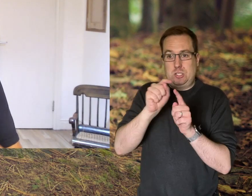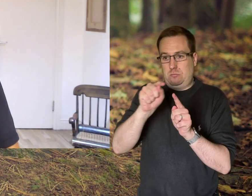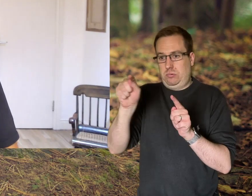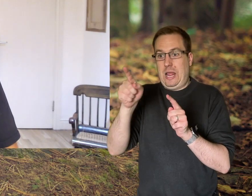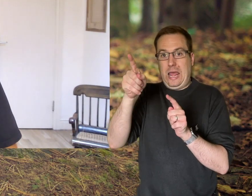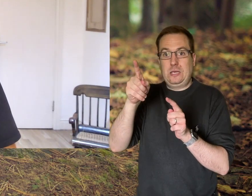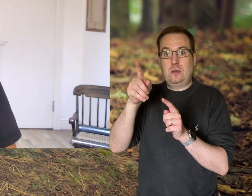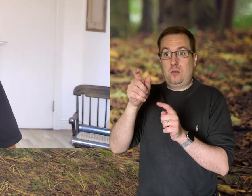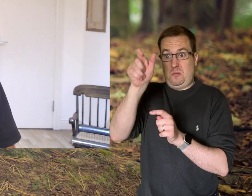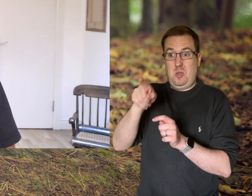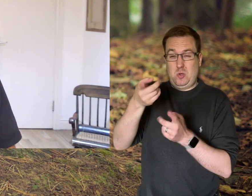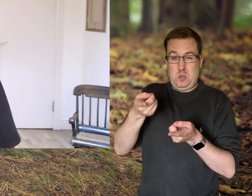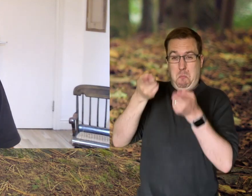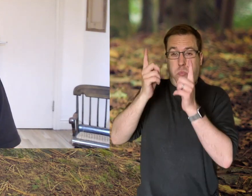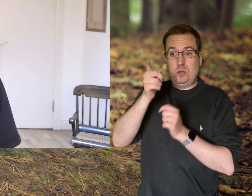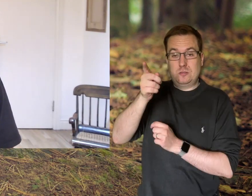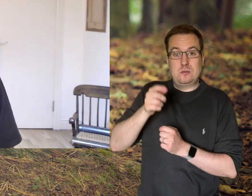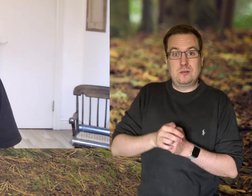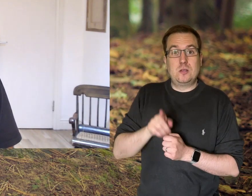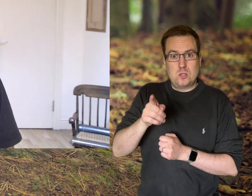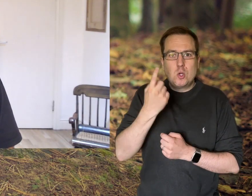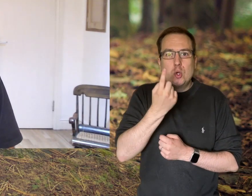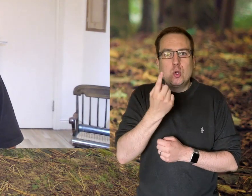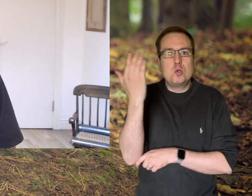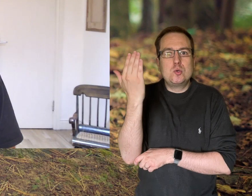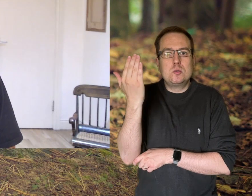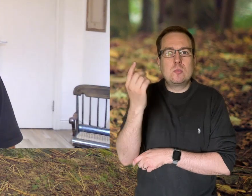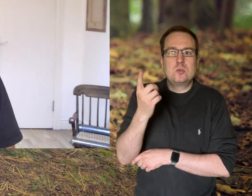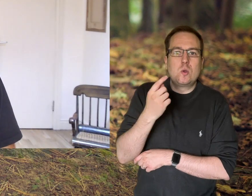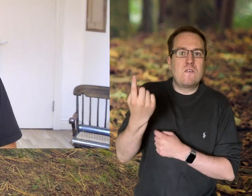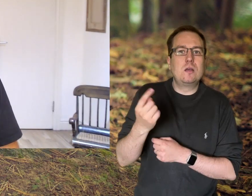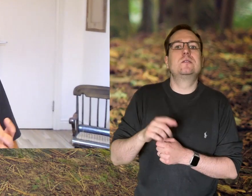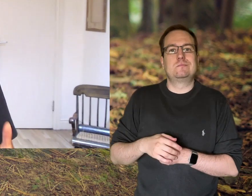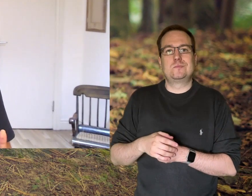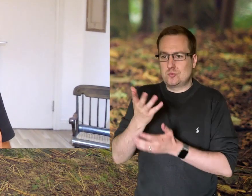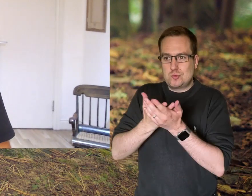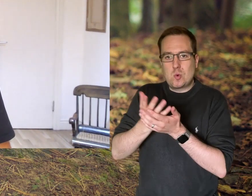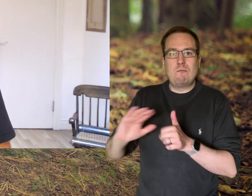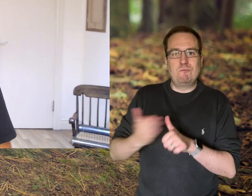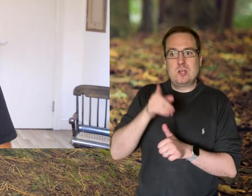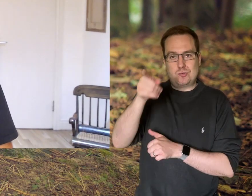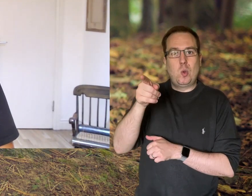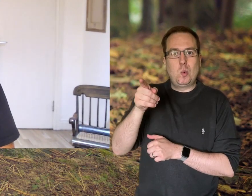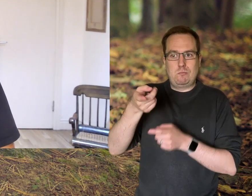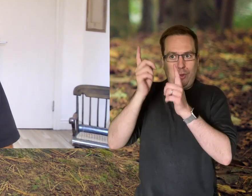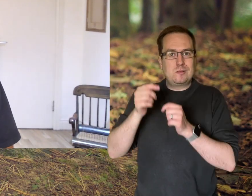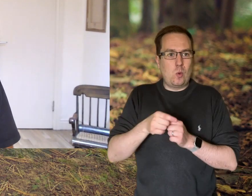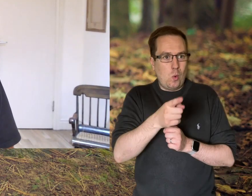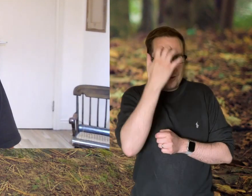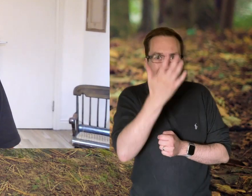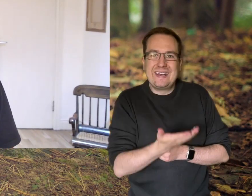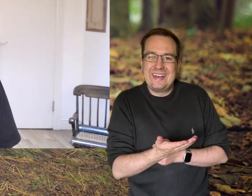owner first. You'd speak to the most important person first. In Paul's culture, there would have been